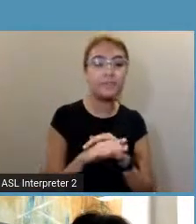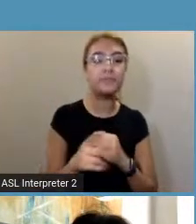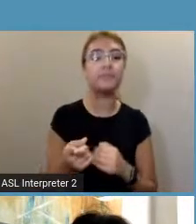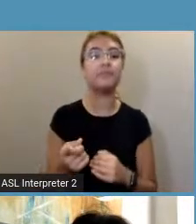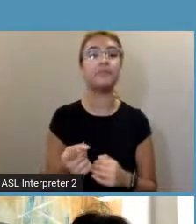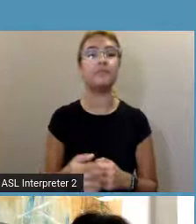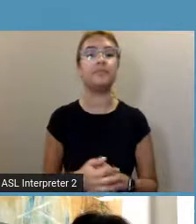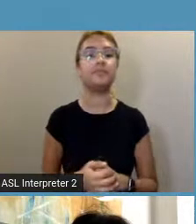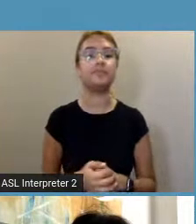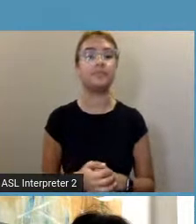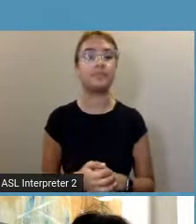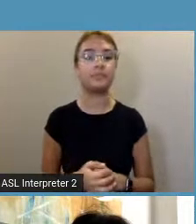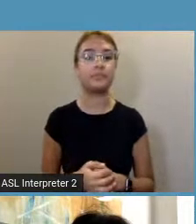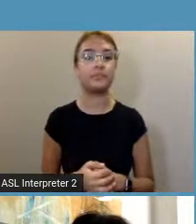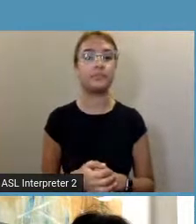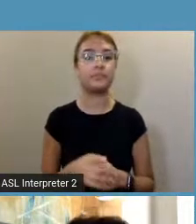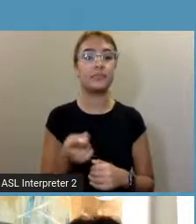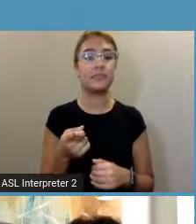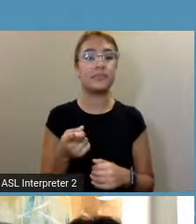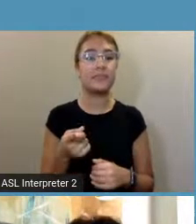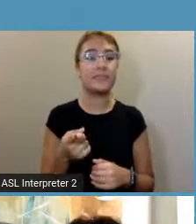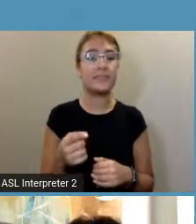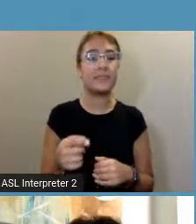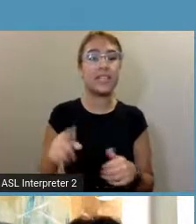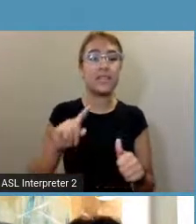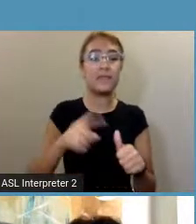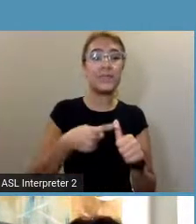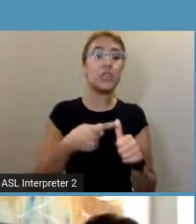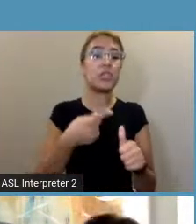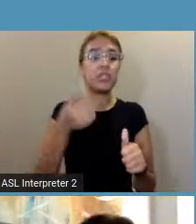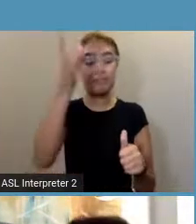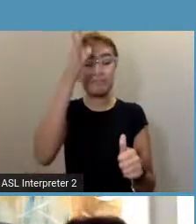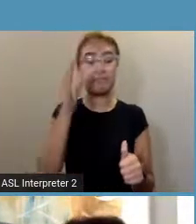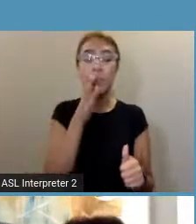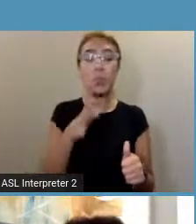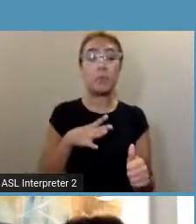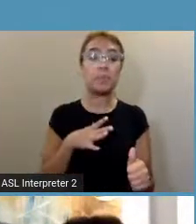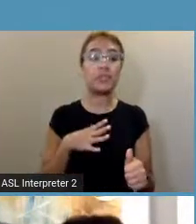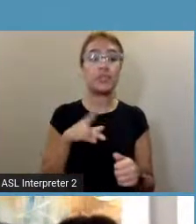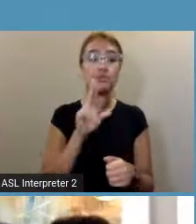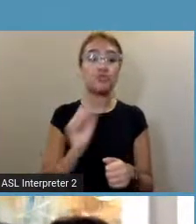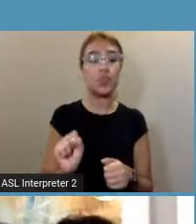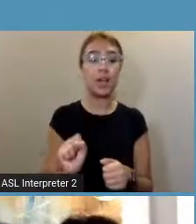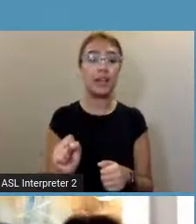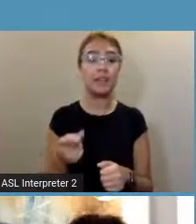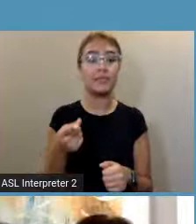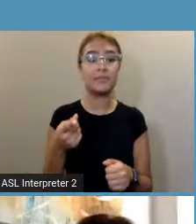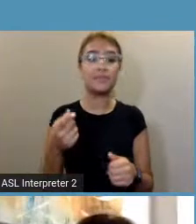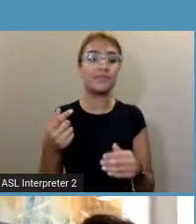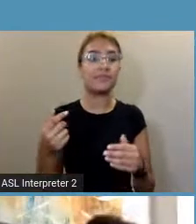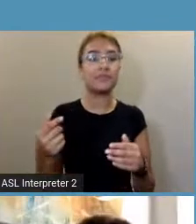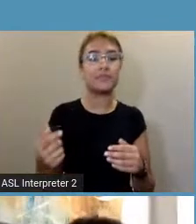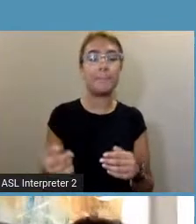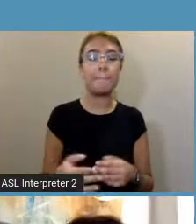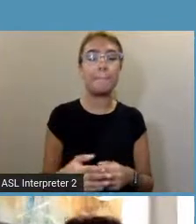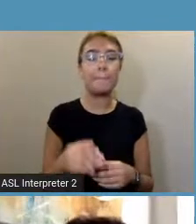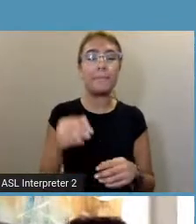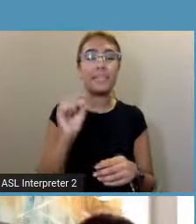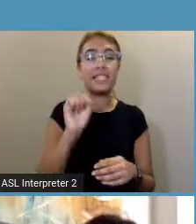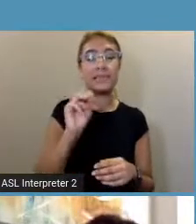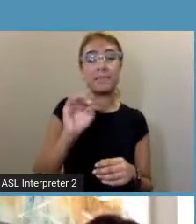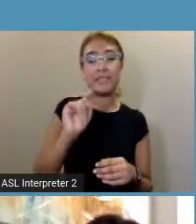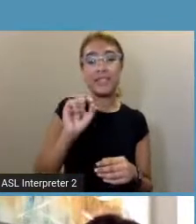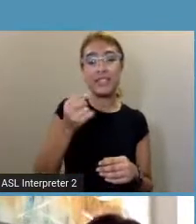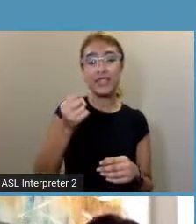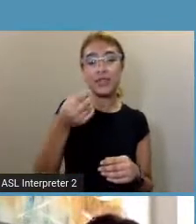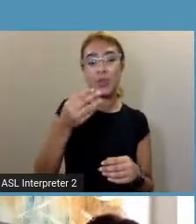The traditional sites, so things like First Ladies of the United States. This is an exhibition. I believe it's the Smithsonian. This is an